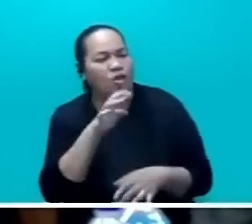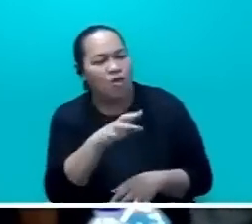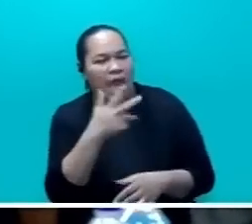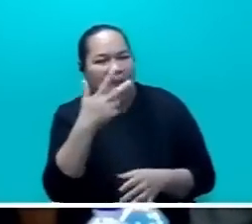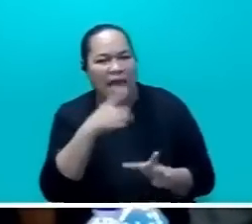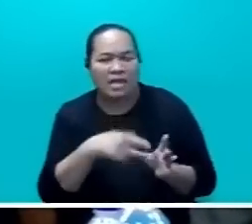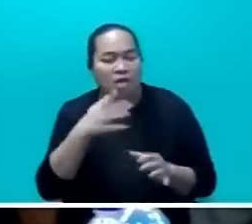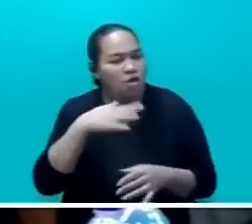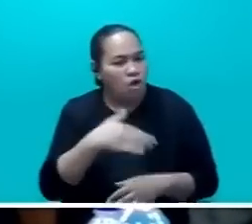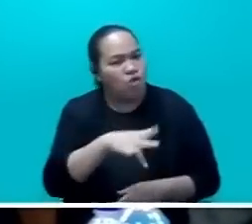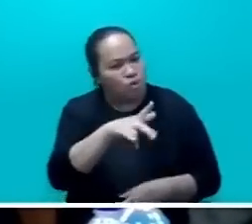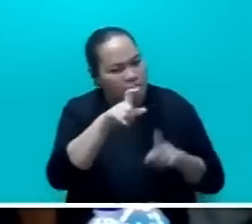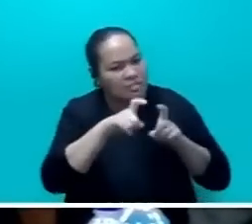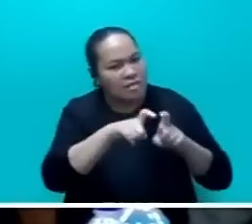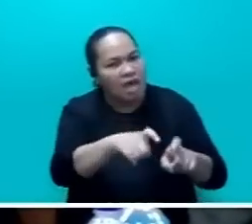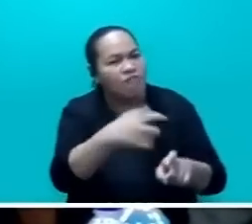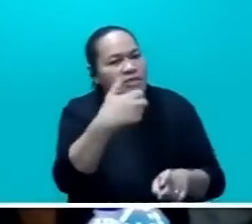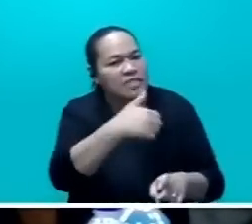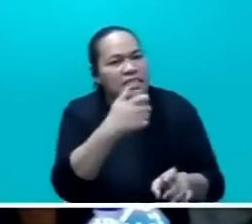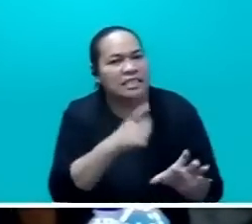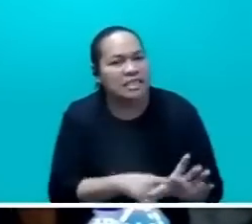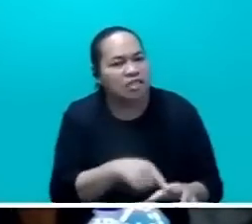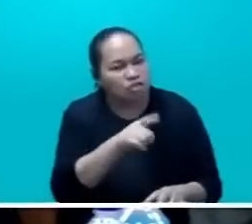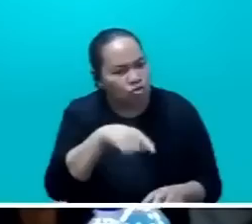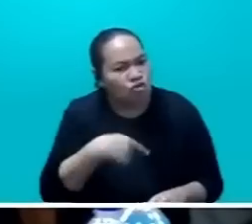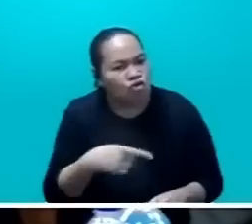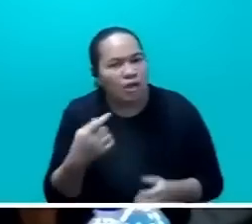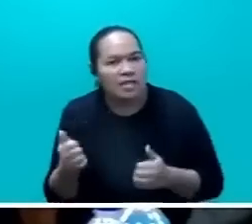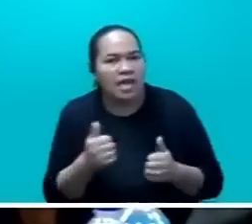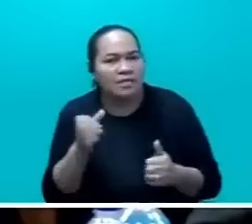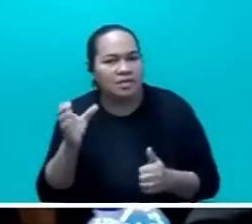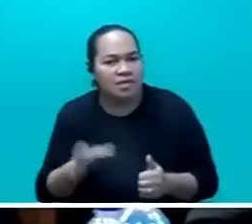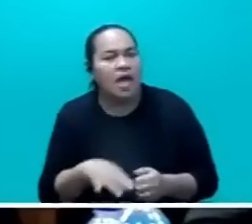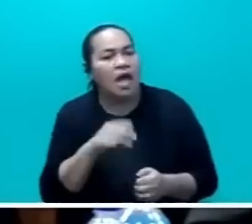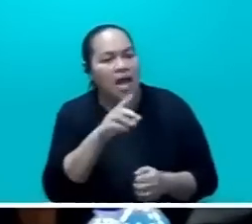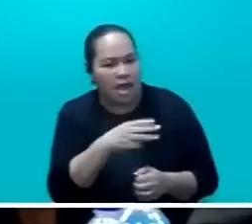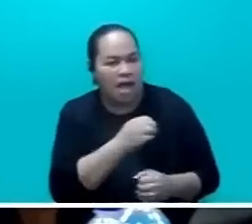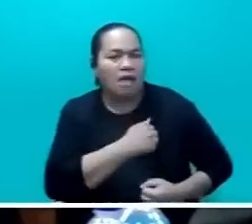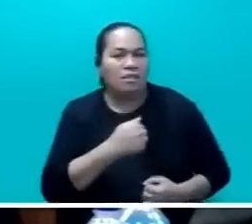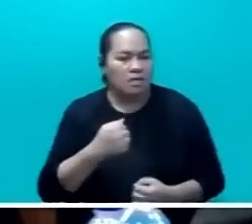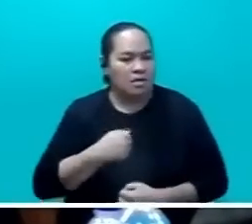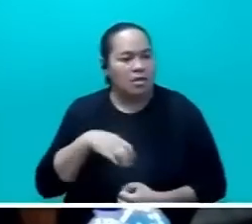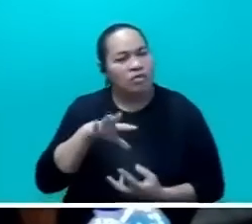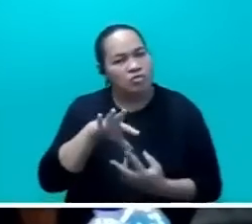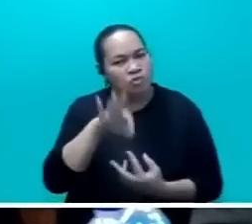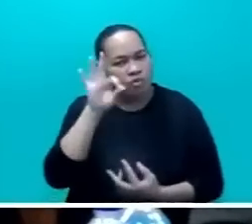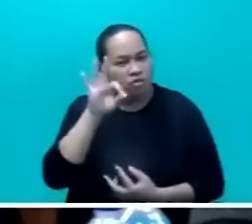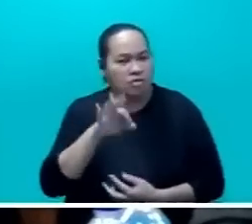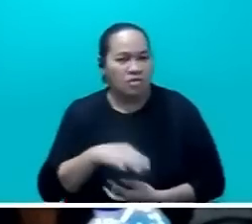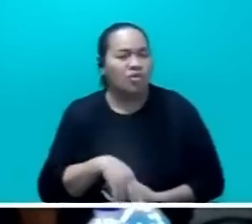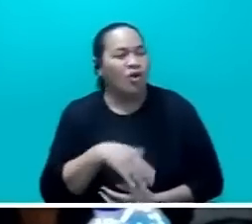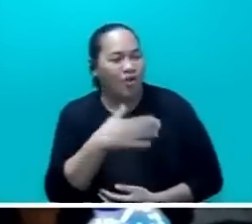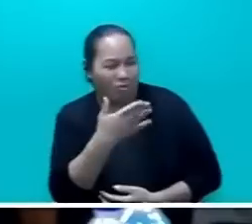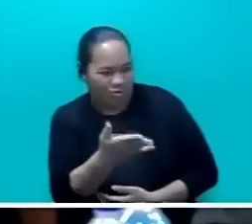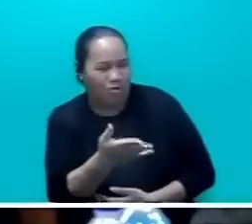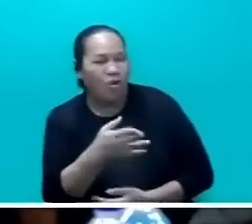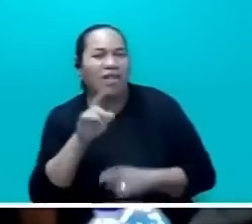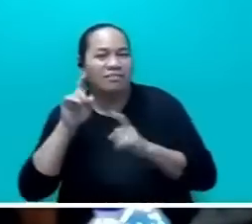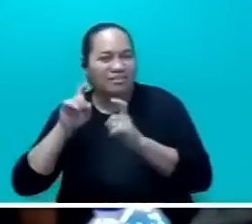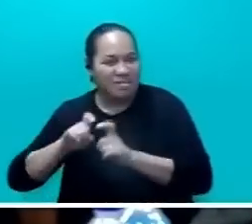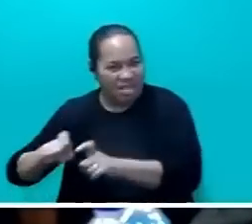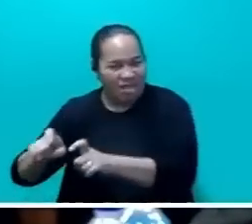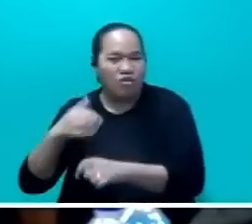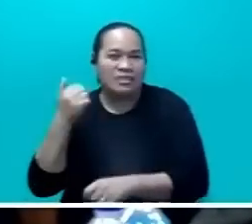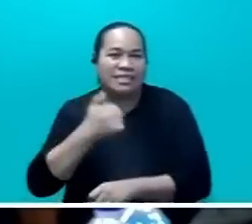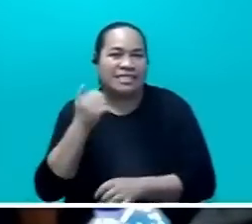he was there for 16 years. He continued as an administrator appointed by the military government. So, he was there for 16 years.